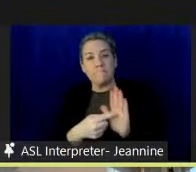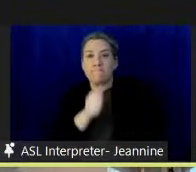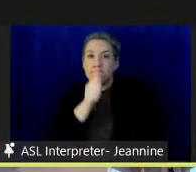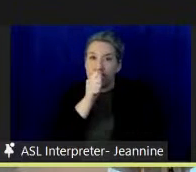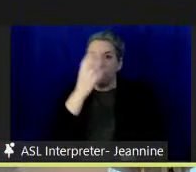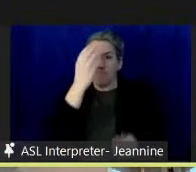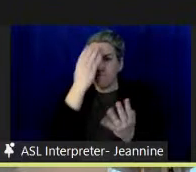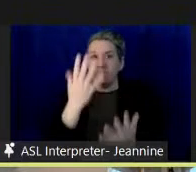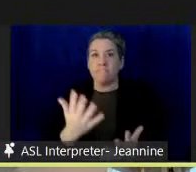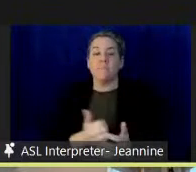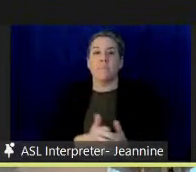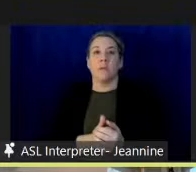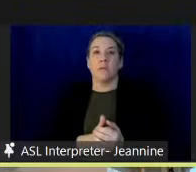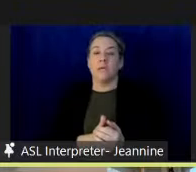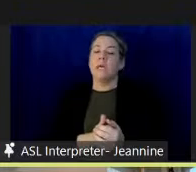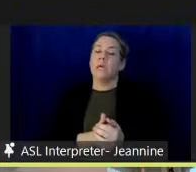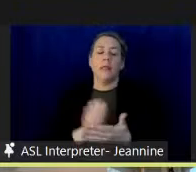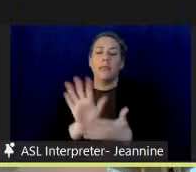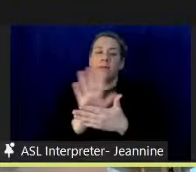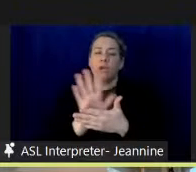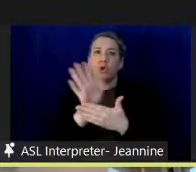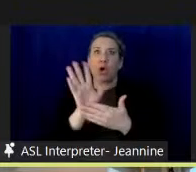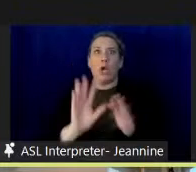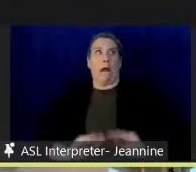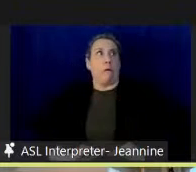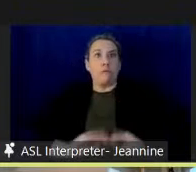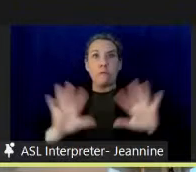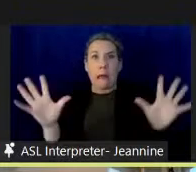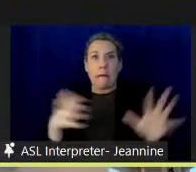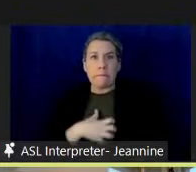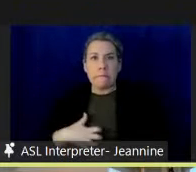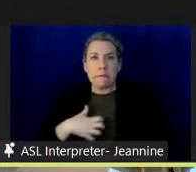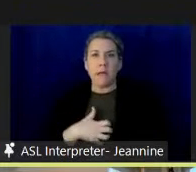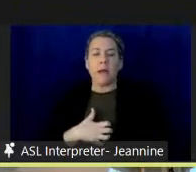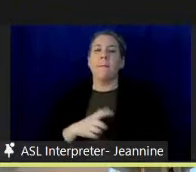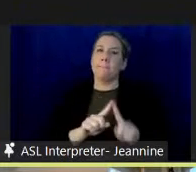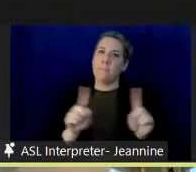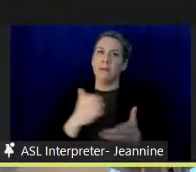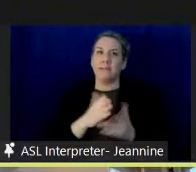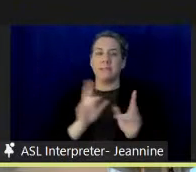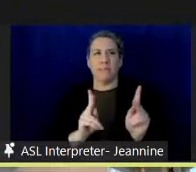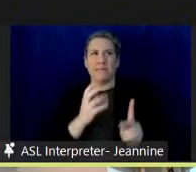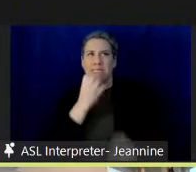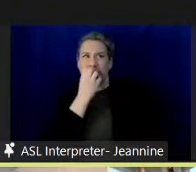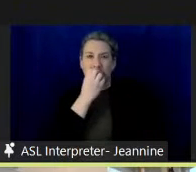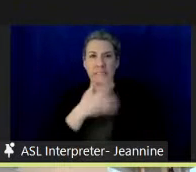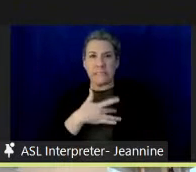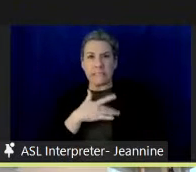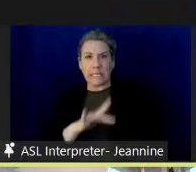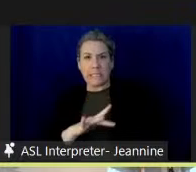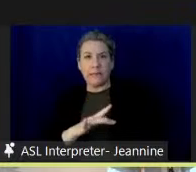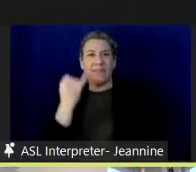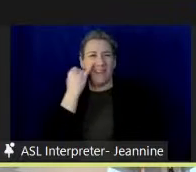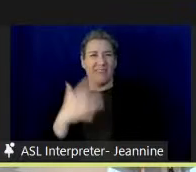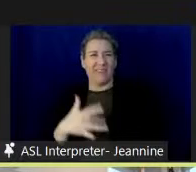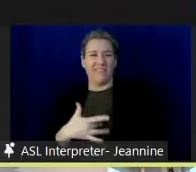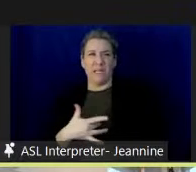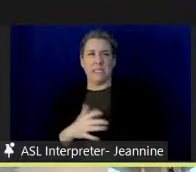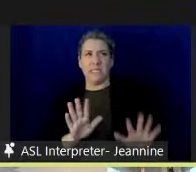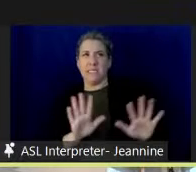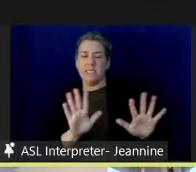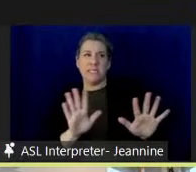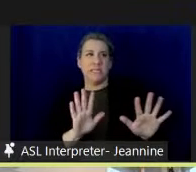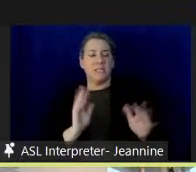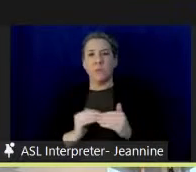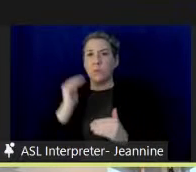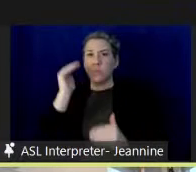no means are any of these videos graphic, but they could be deemed sensitive to some viewers in the audience. If it is sensitive at any point in time, feel